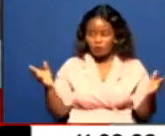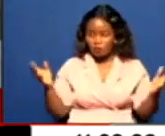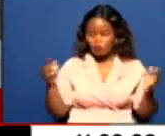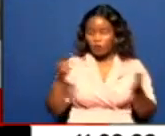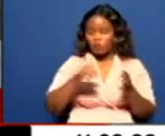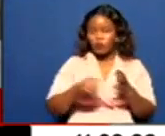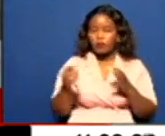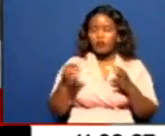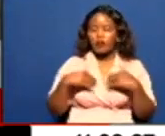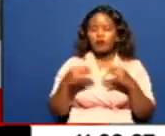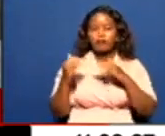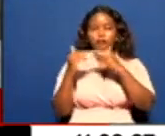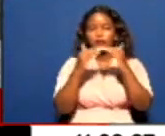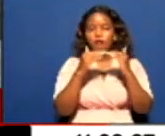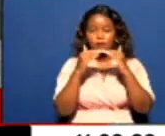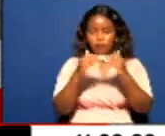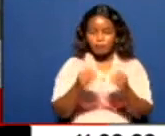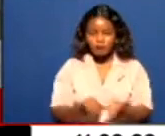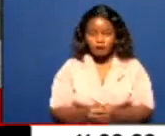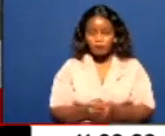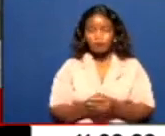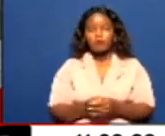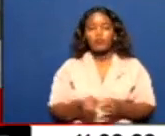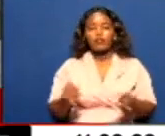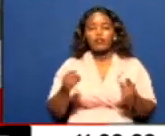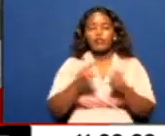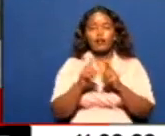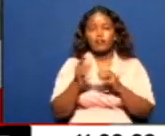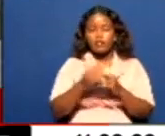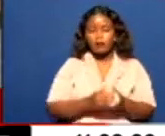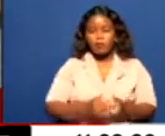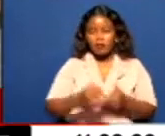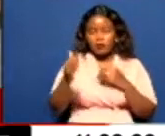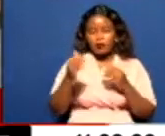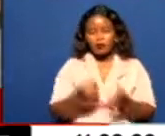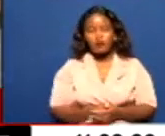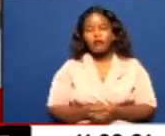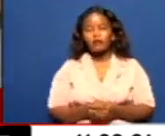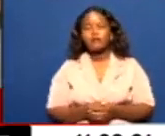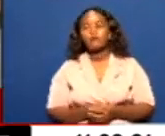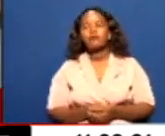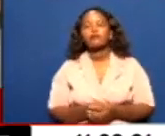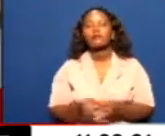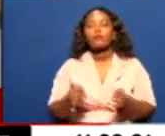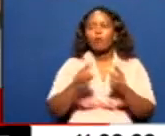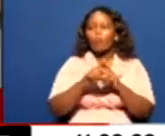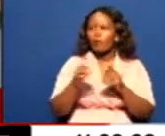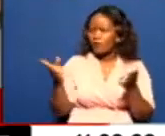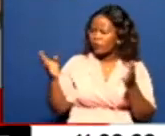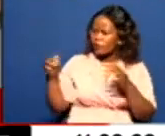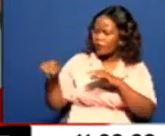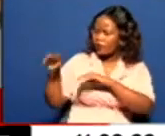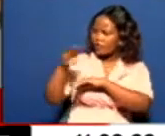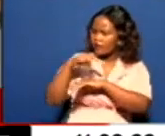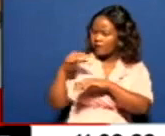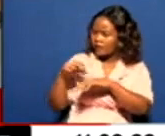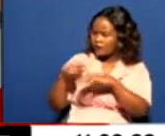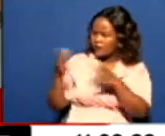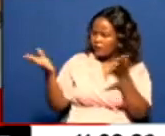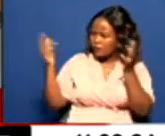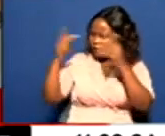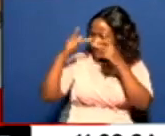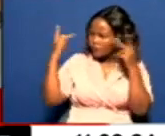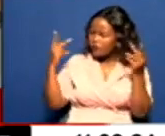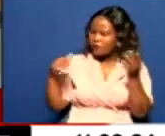level. Meaning, so we are on the right track. We are actually on the right track. And for avoidance of doubt, National Counterterrorism Center is